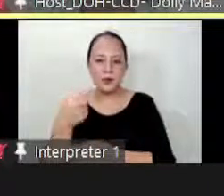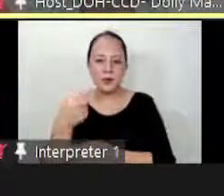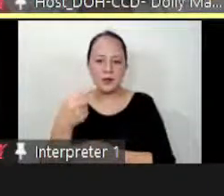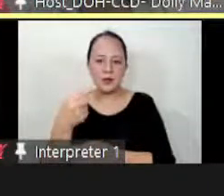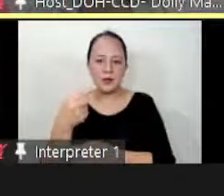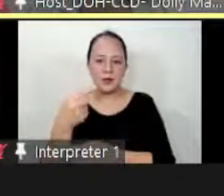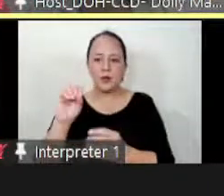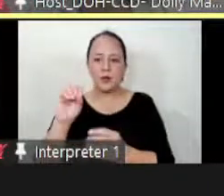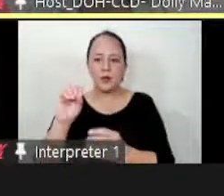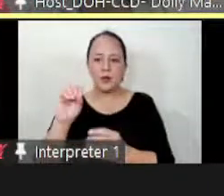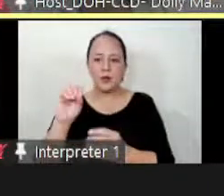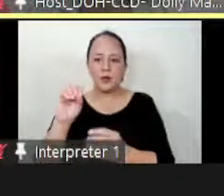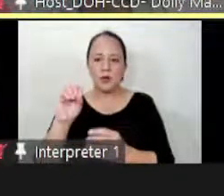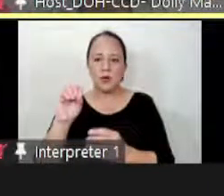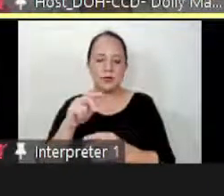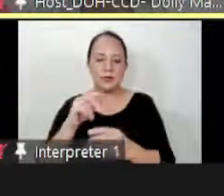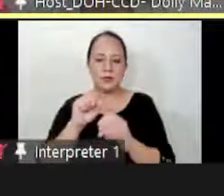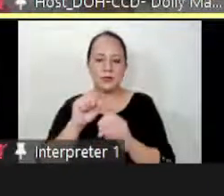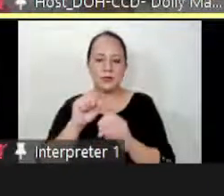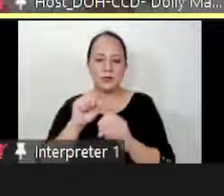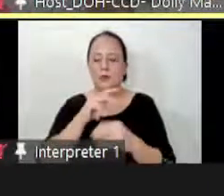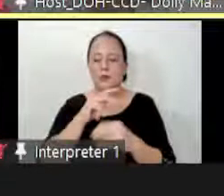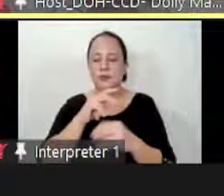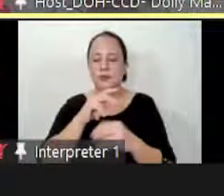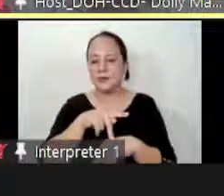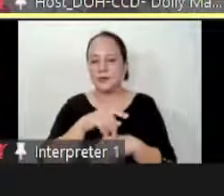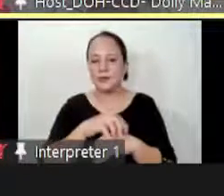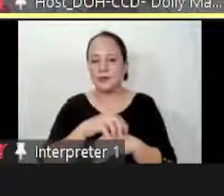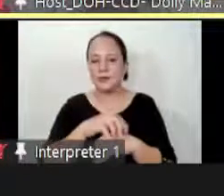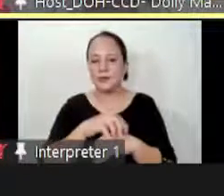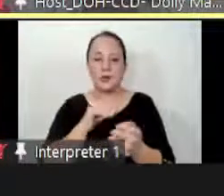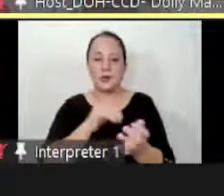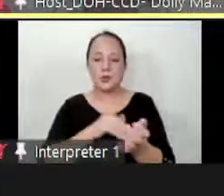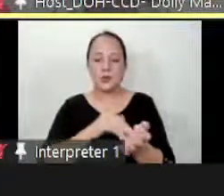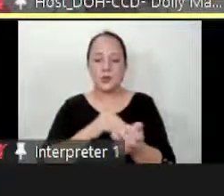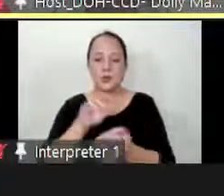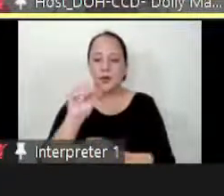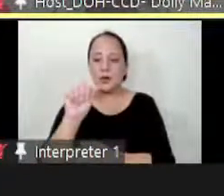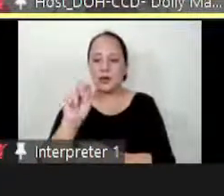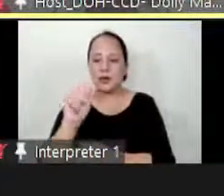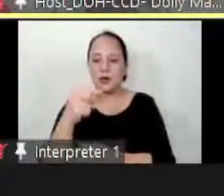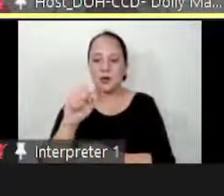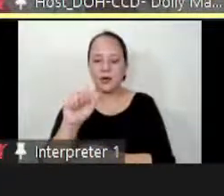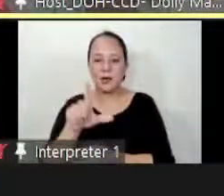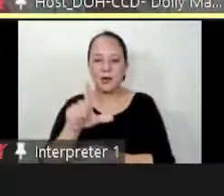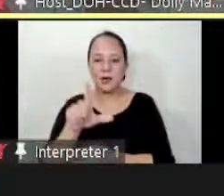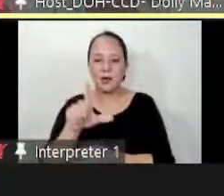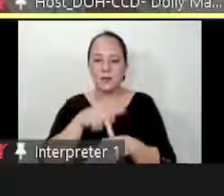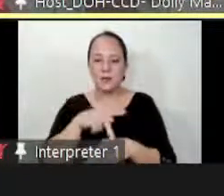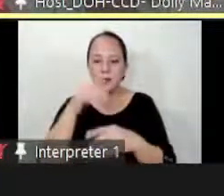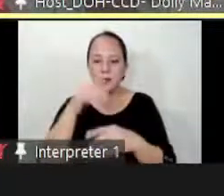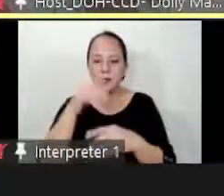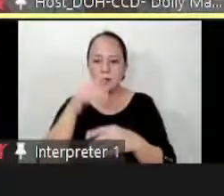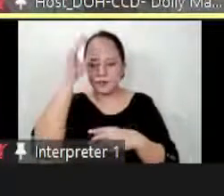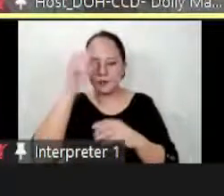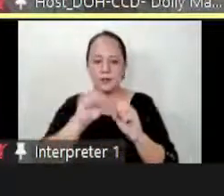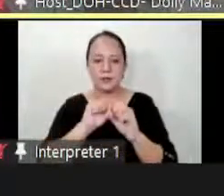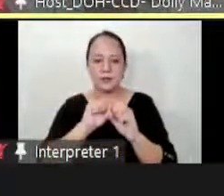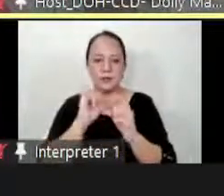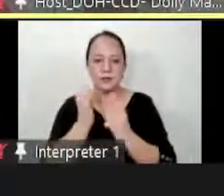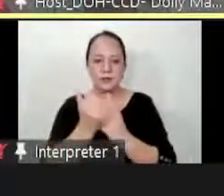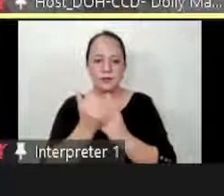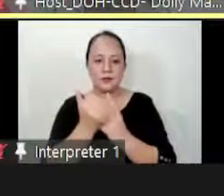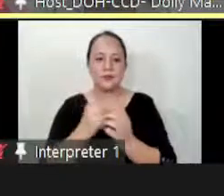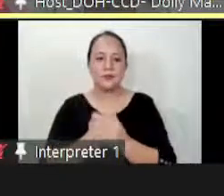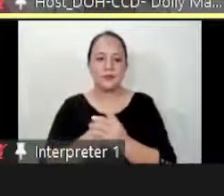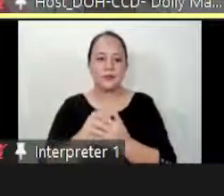Society of the Philippines, Dr. Corazon A. Niel Angel from the Philippine Cancer Society, Dr. May